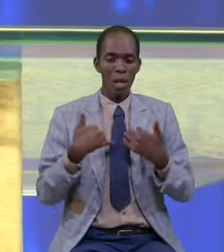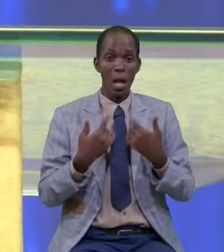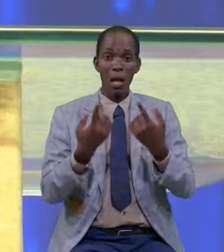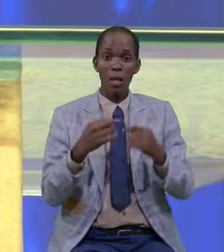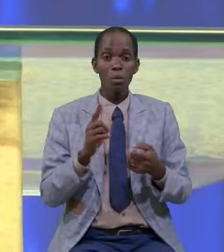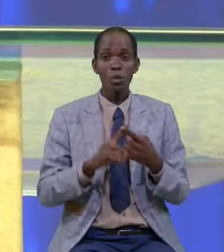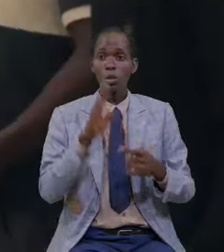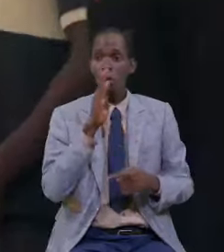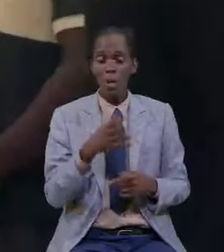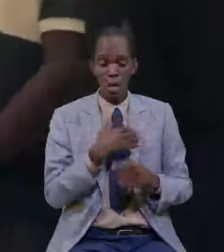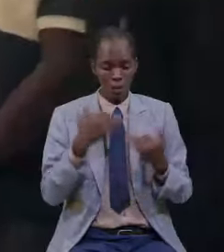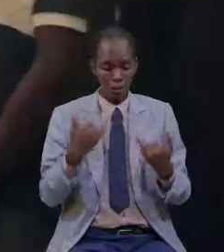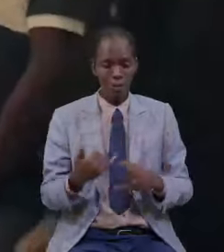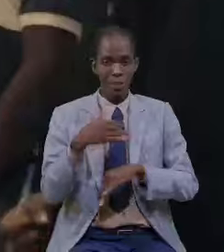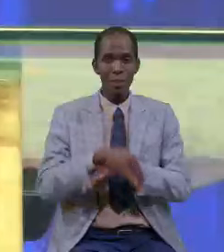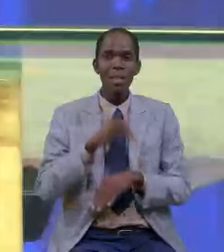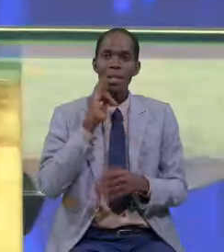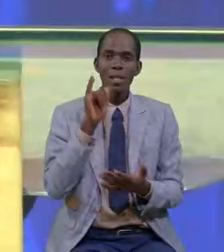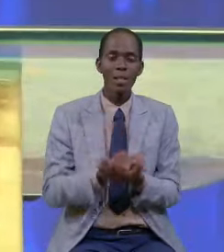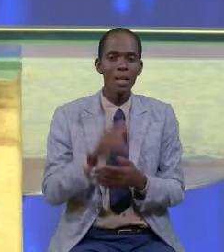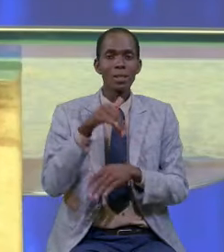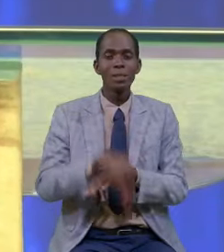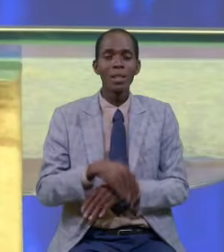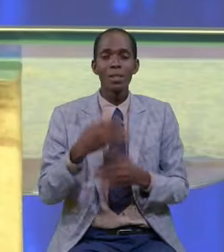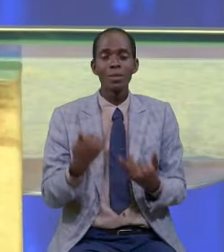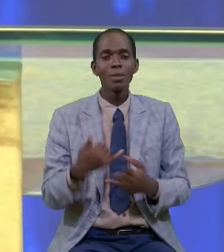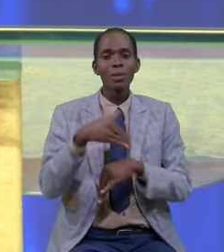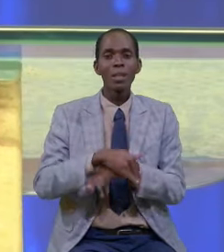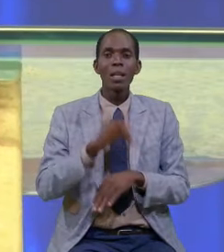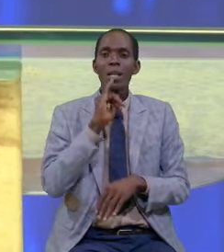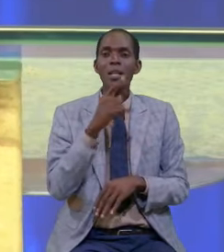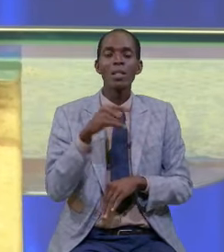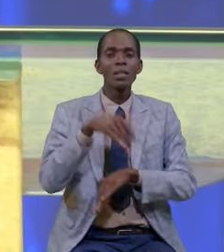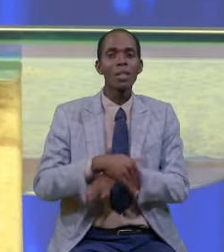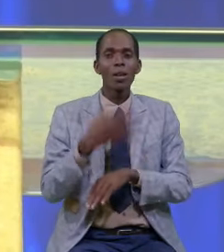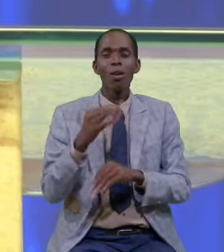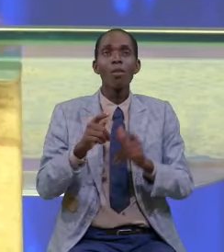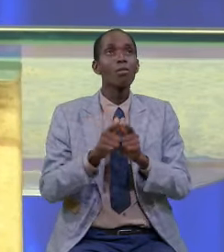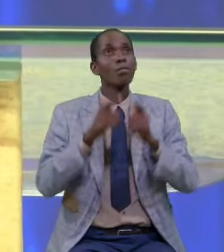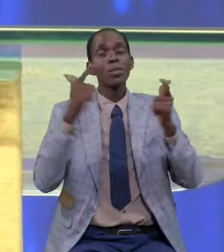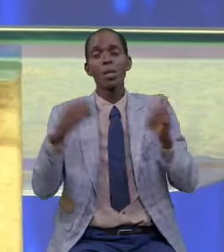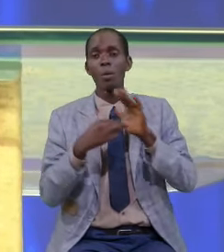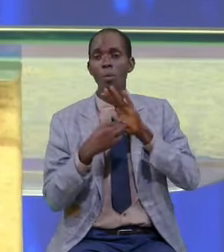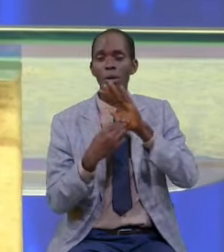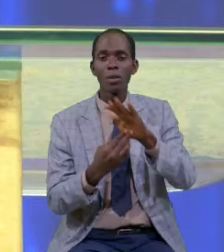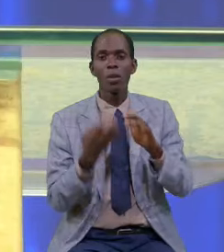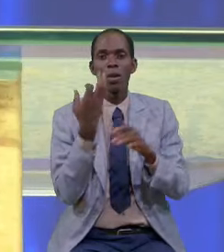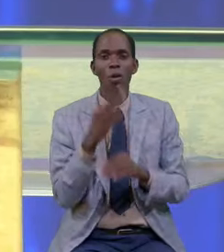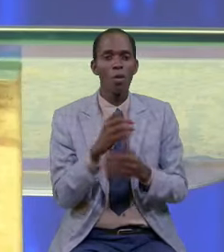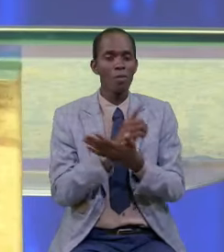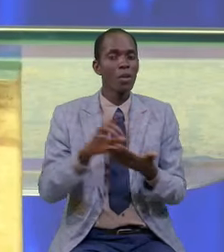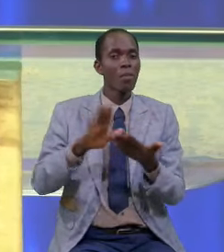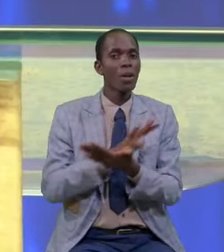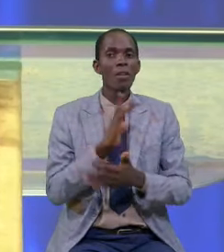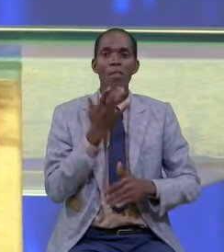pass. And tonight is that night. Tonight is the night of remarkable manifestation of divine favor